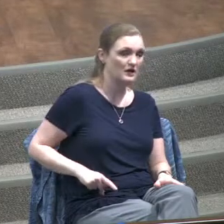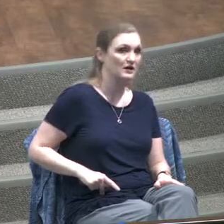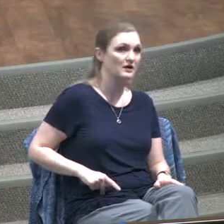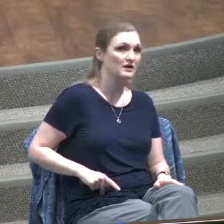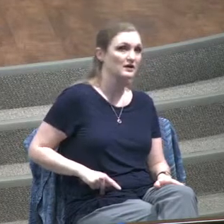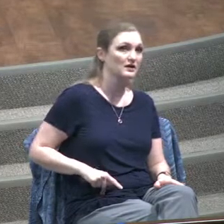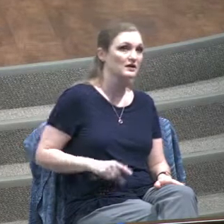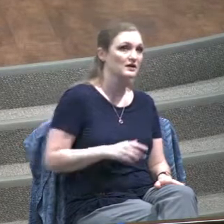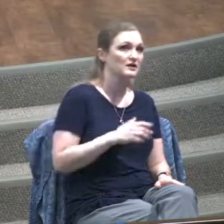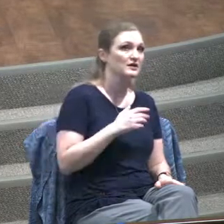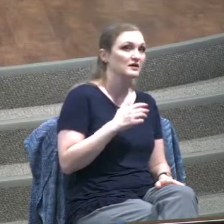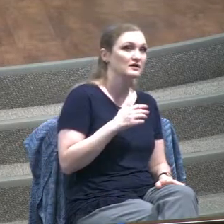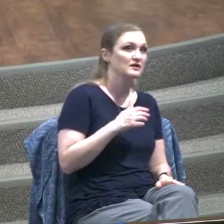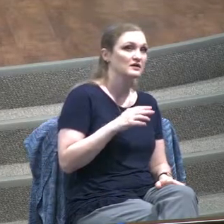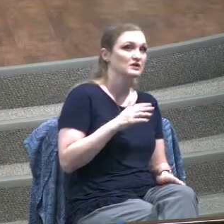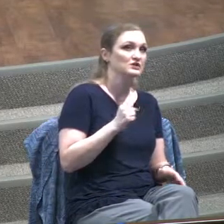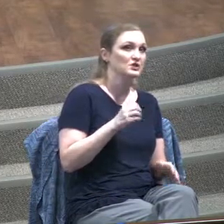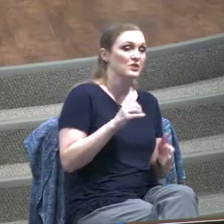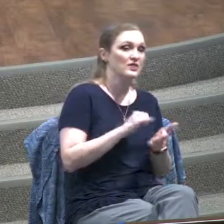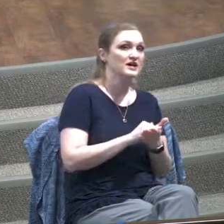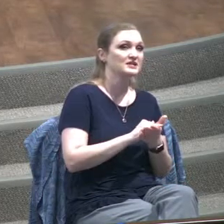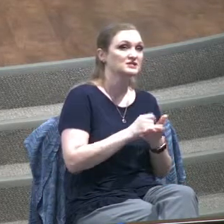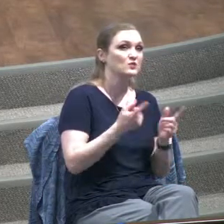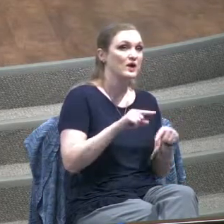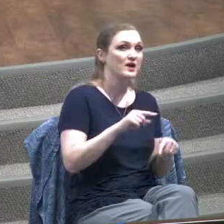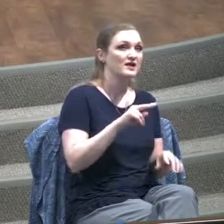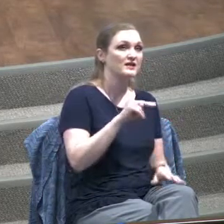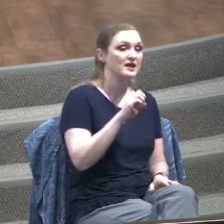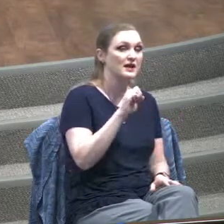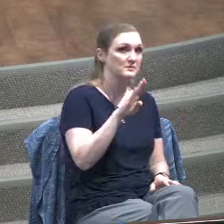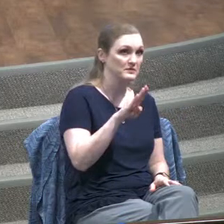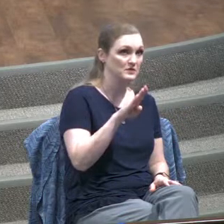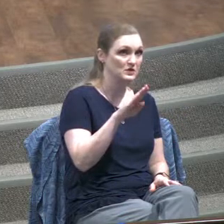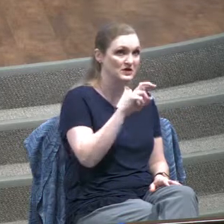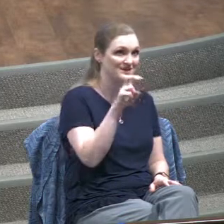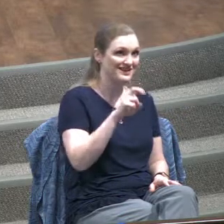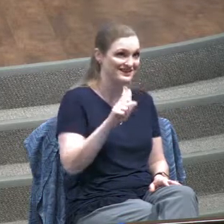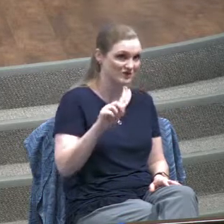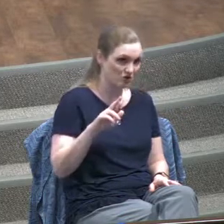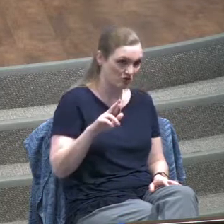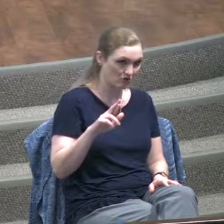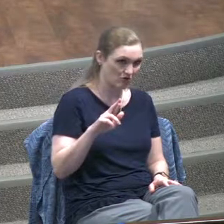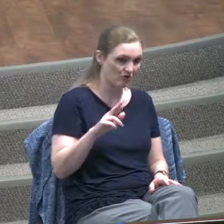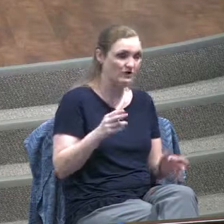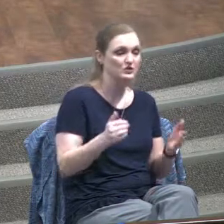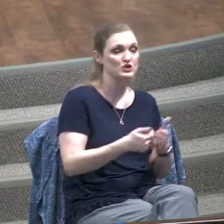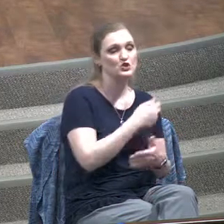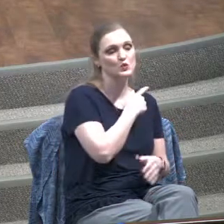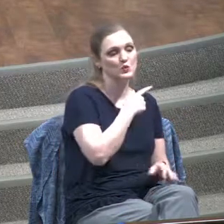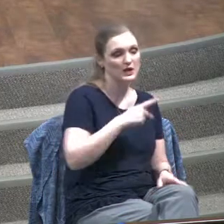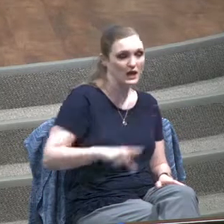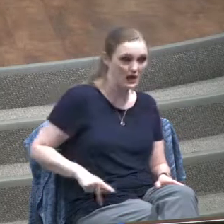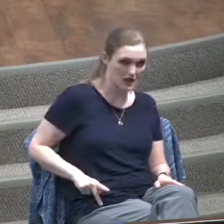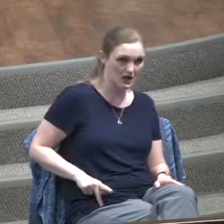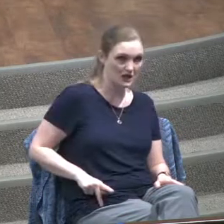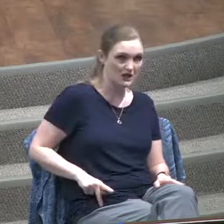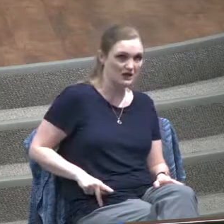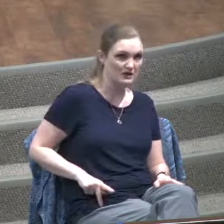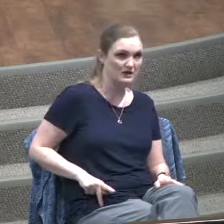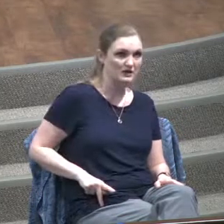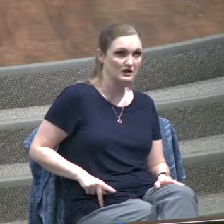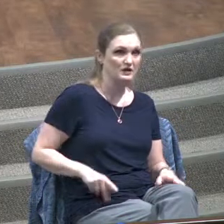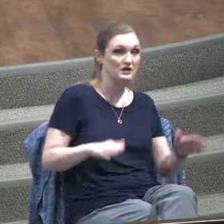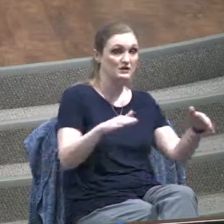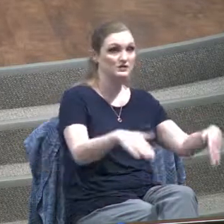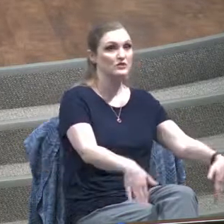died, and Nebuchadnezzar had to go back to Persia to assume the